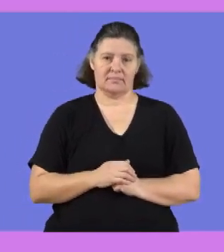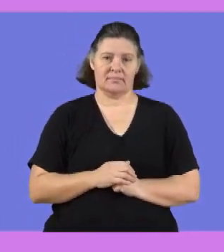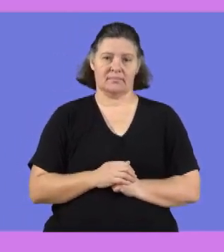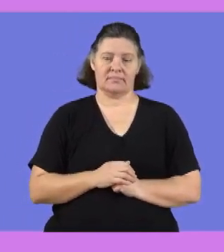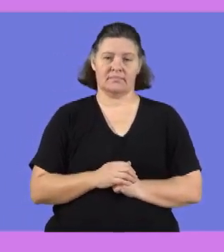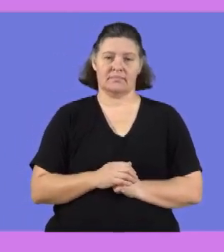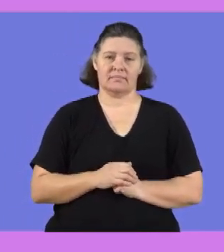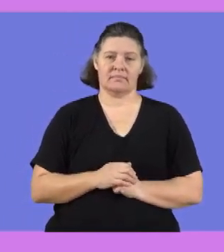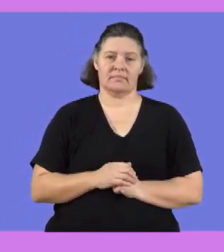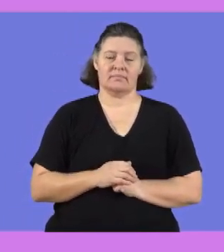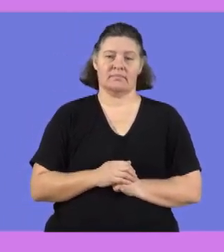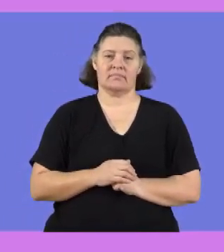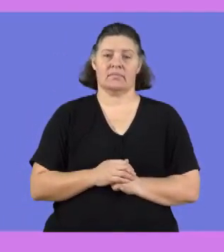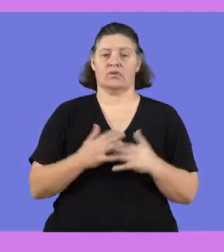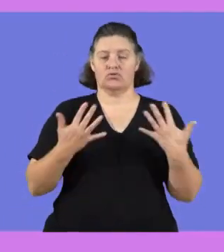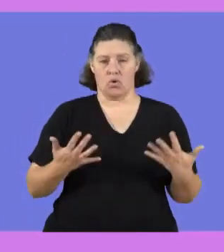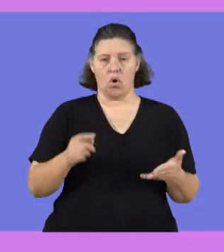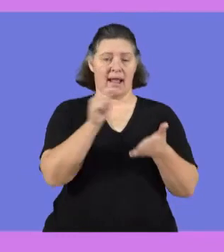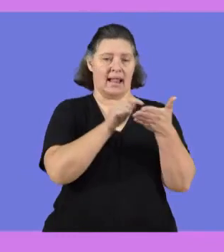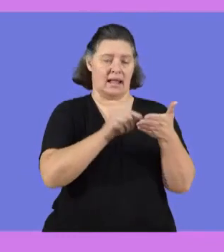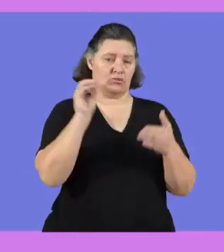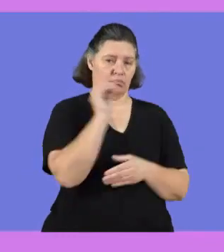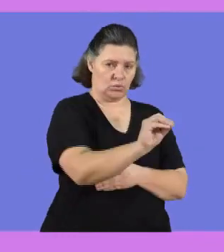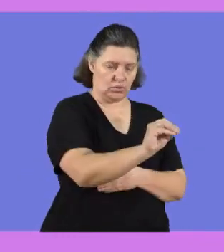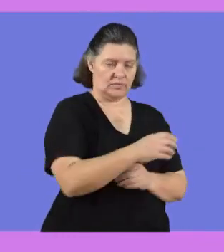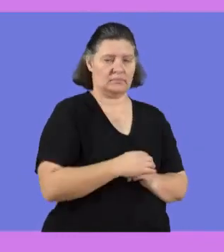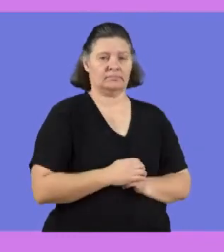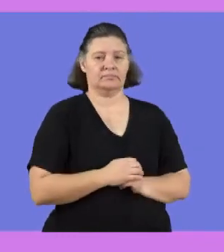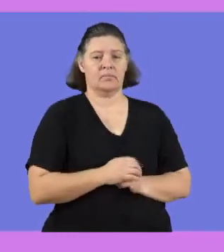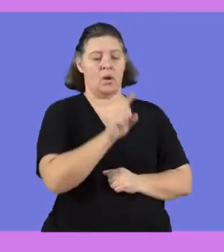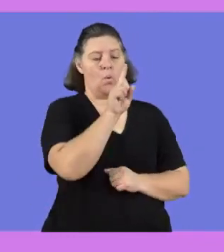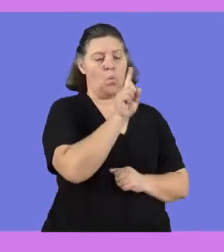19.99 rand. So let us calculate.